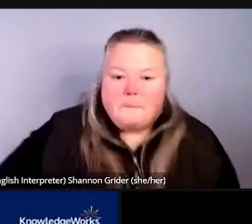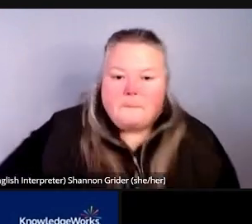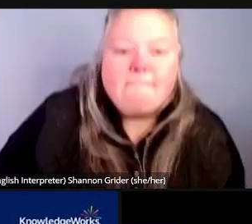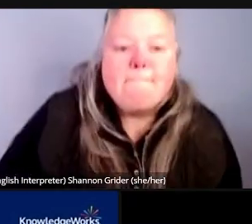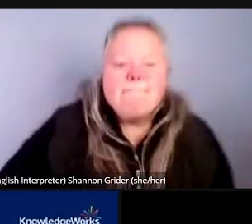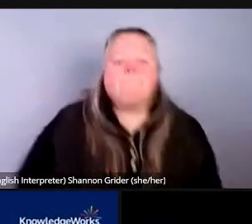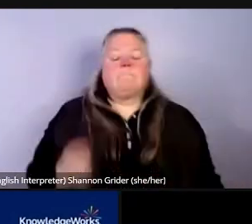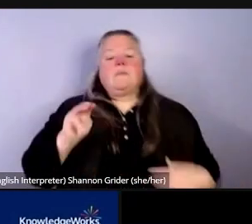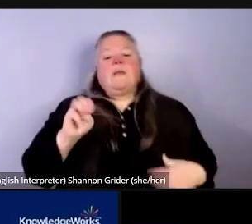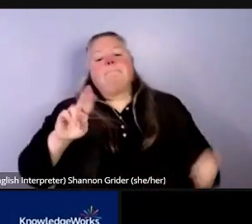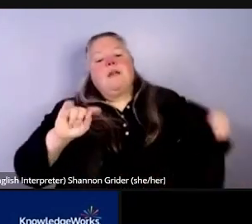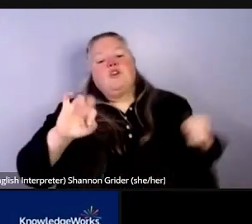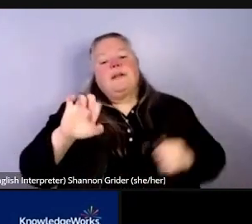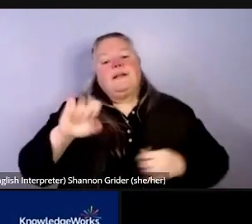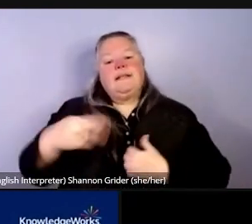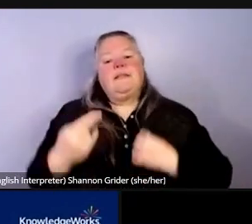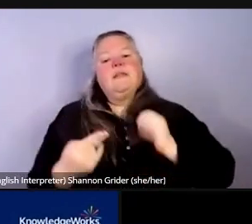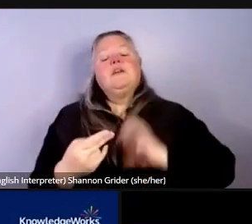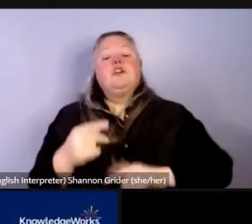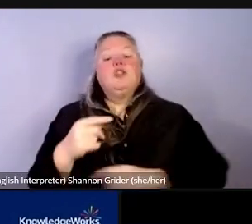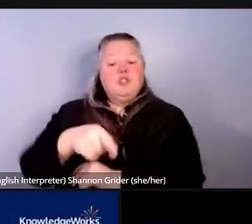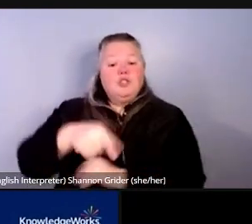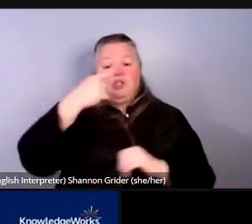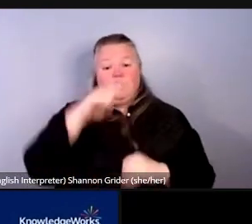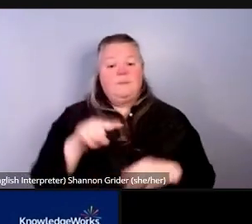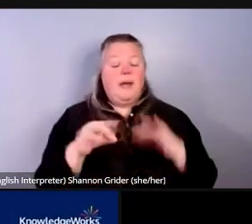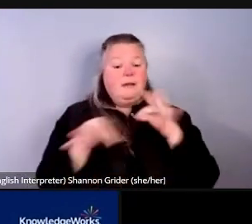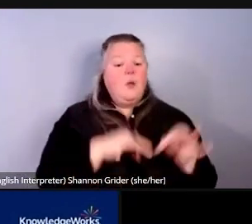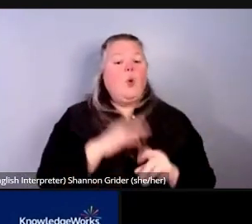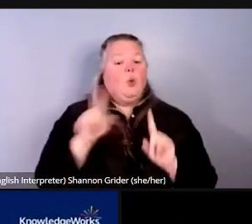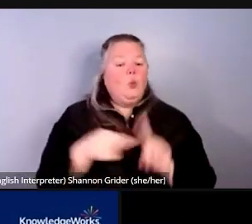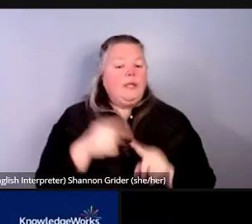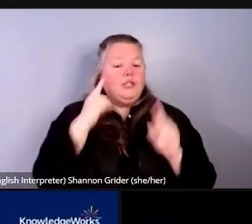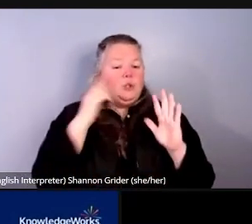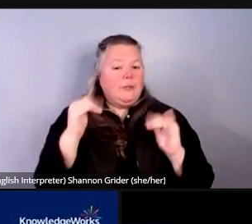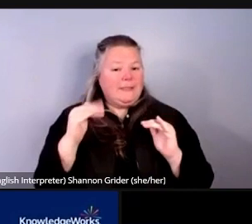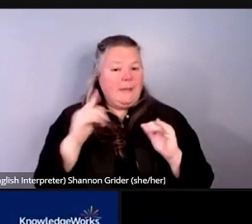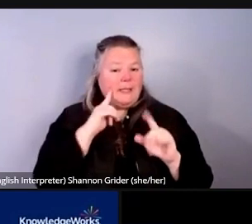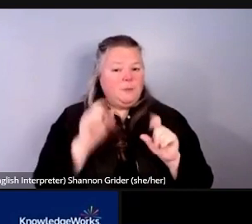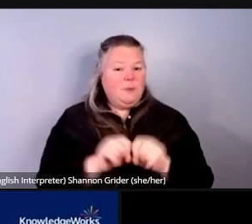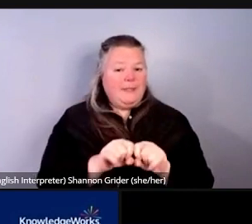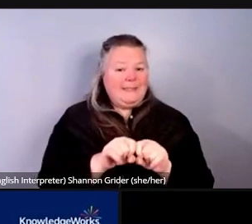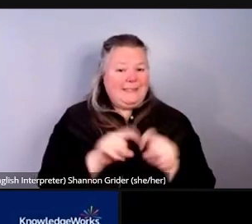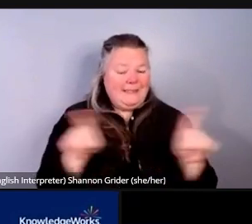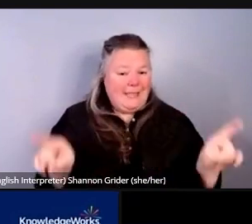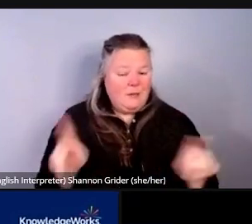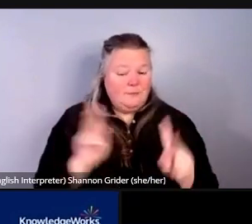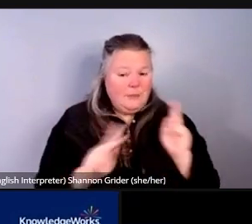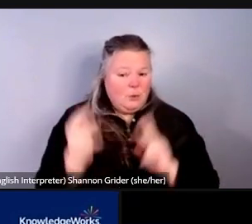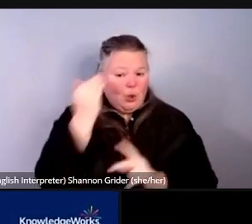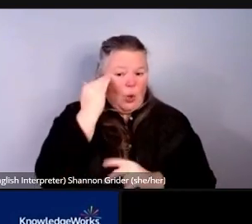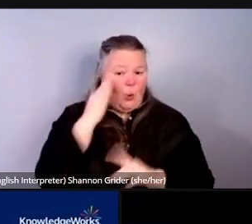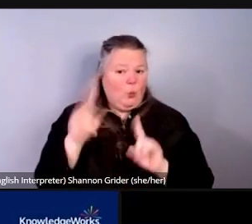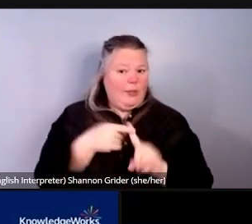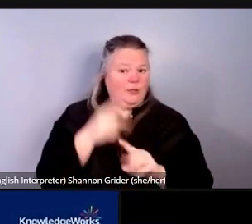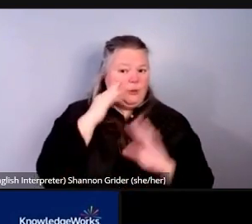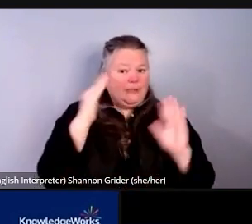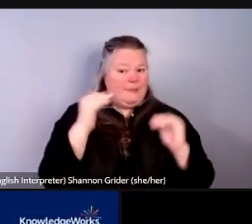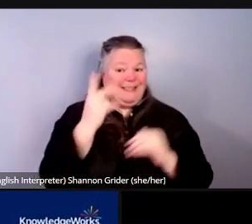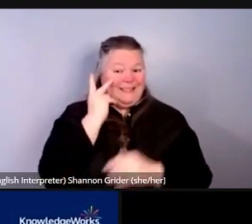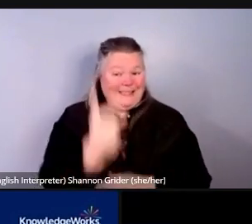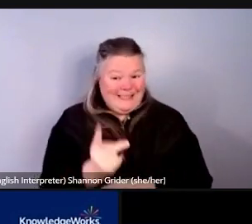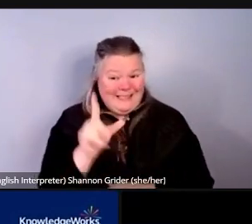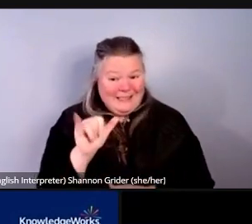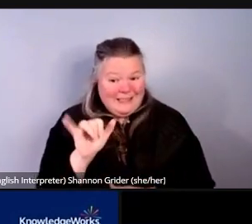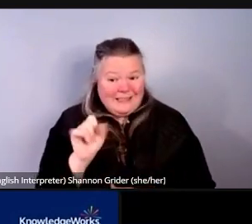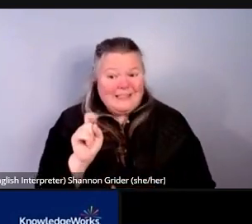Meredith, can you just speak again to when you expect these to roll out so folks know when Yeah. they'll see the final list and when there'd be the